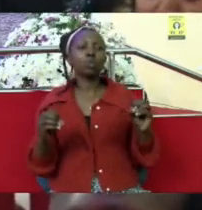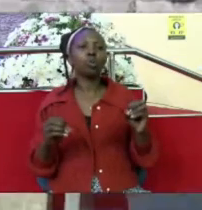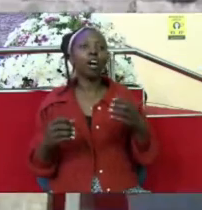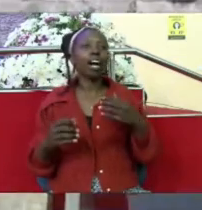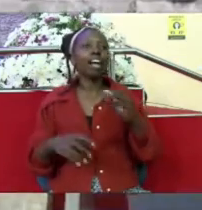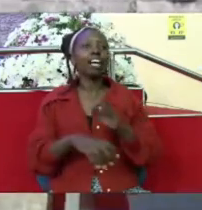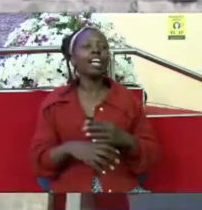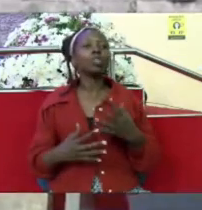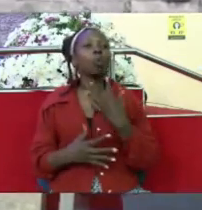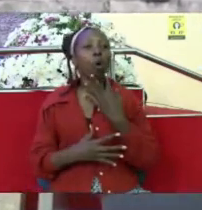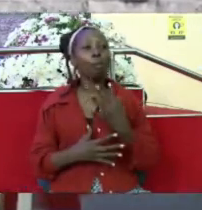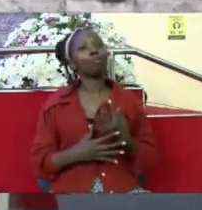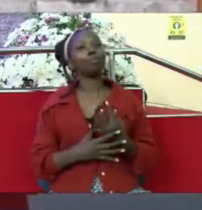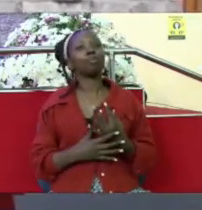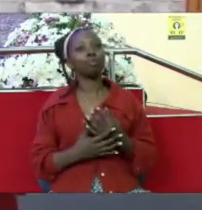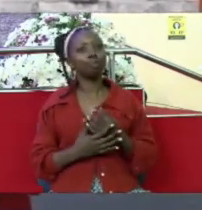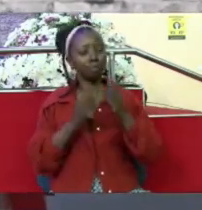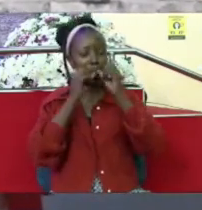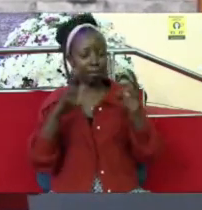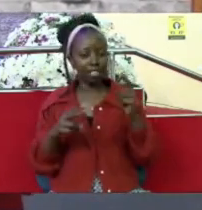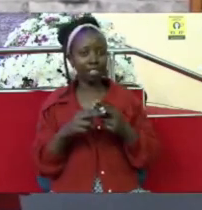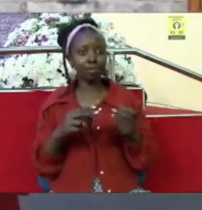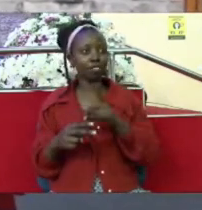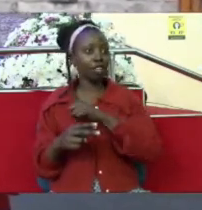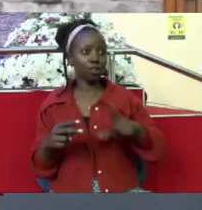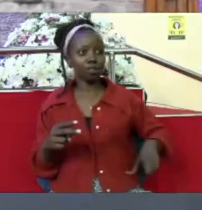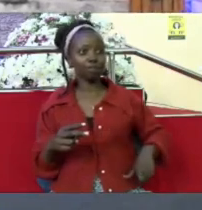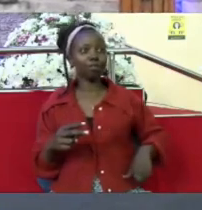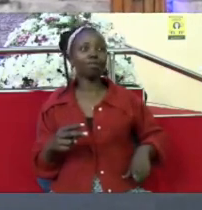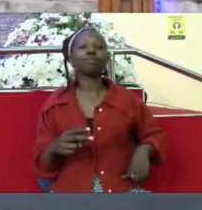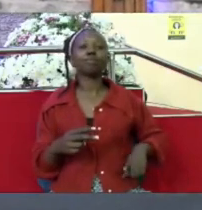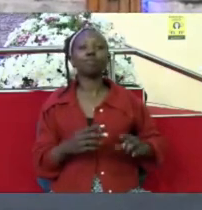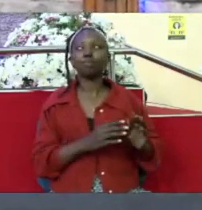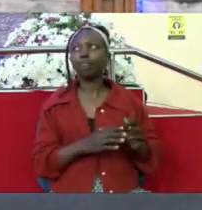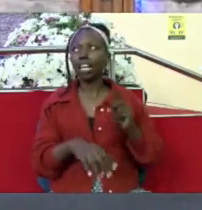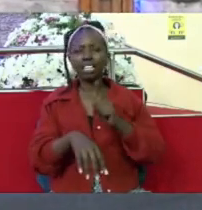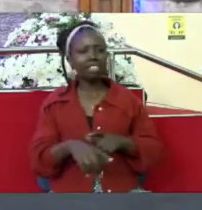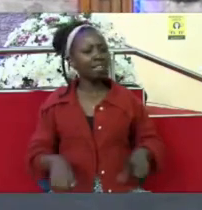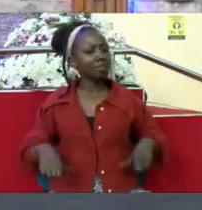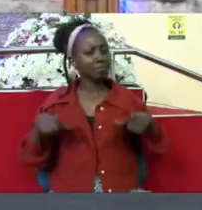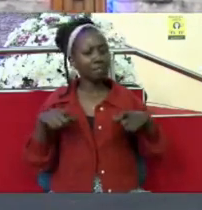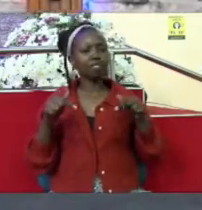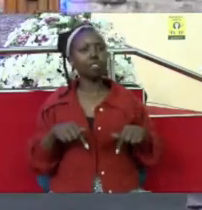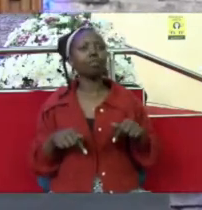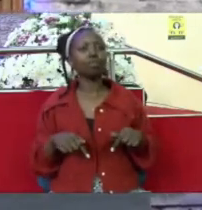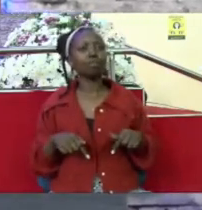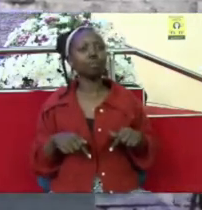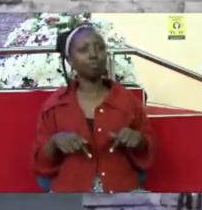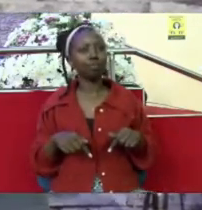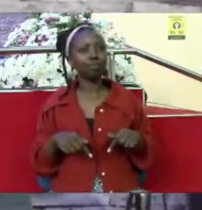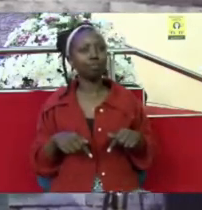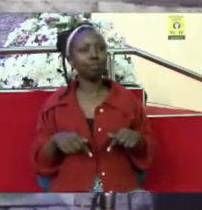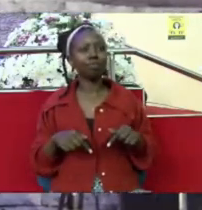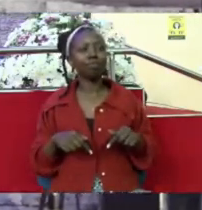feel cold when there is hot. Blessed be the name of the Lord. Amen. You know the time that we are living in. Nyakati ambazo tunaishi are